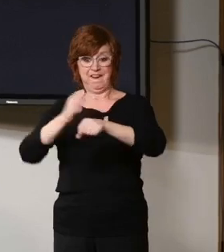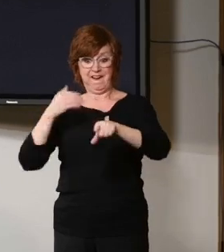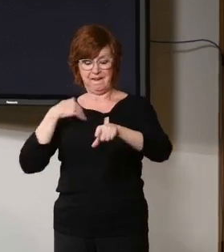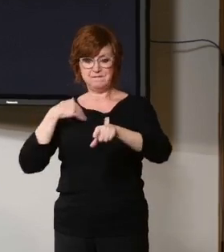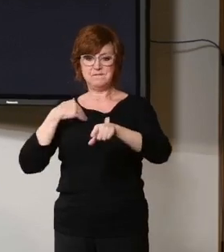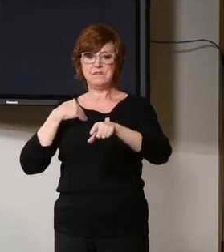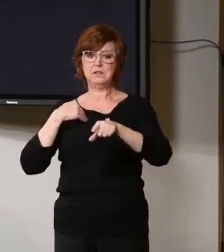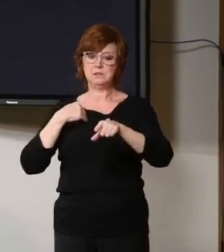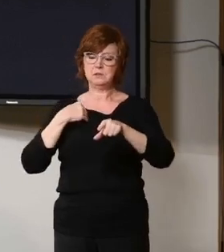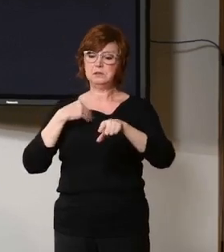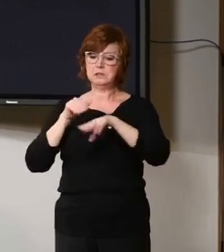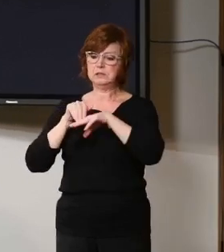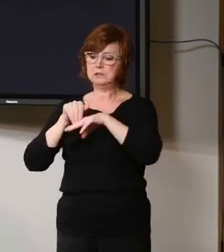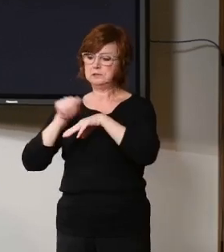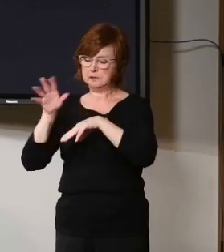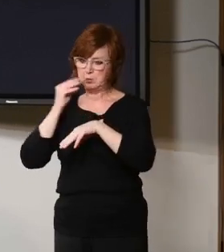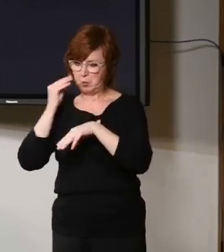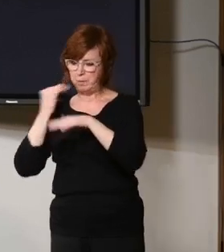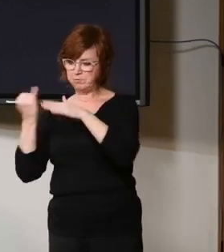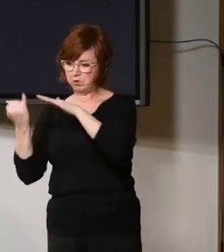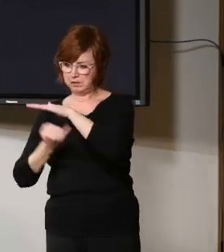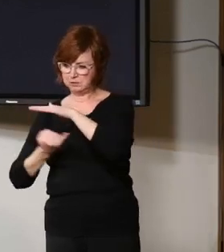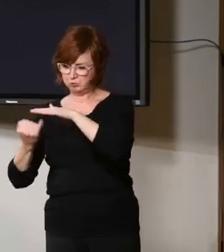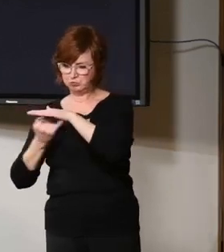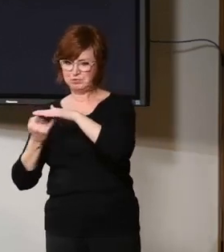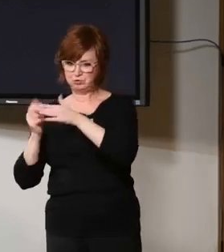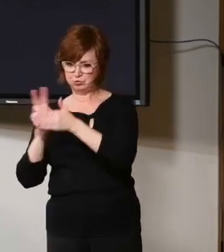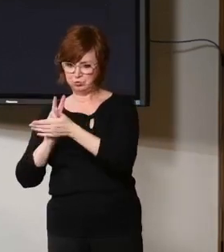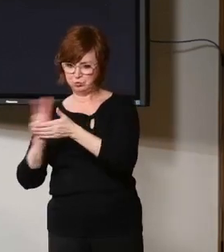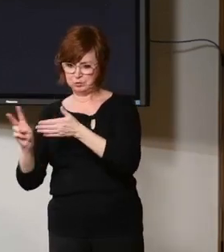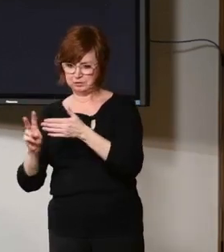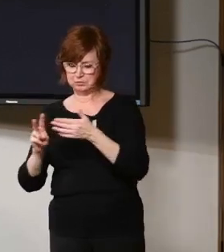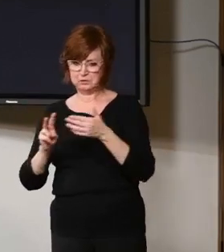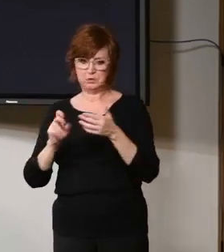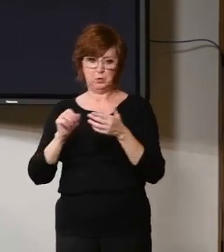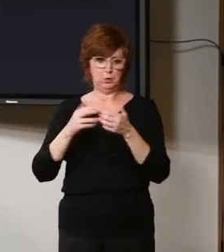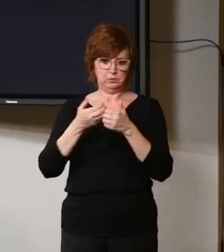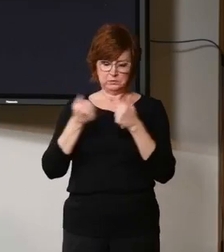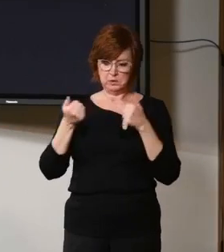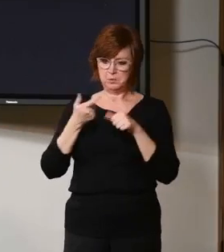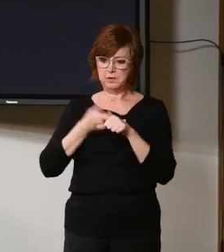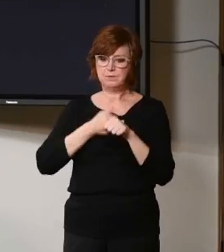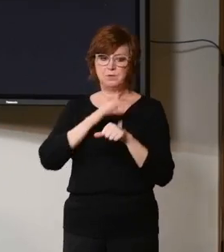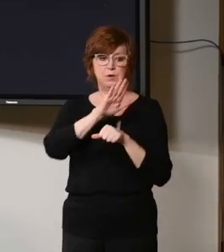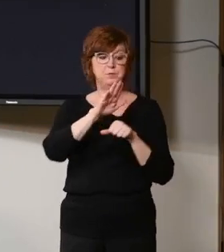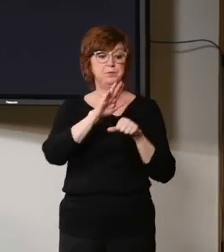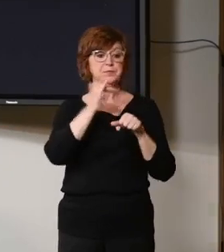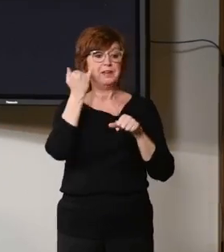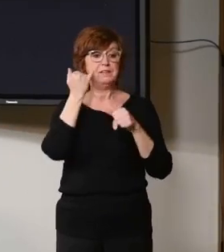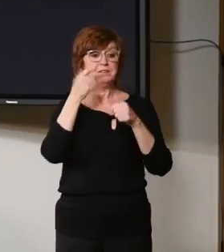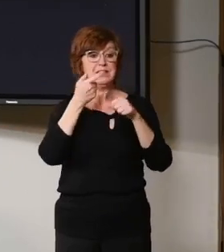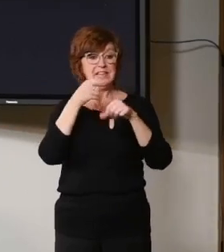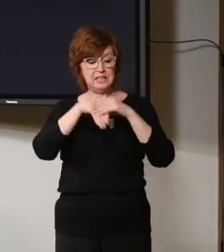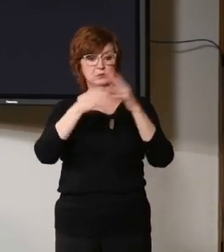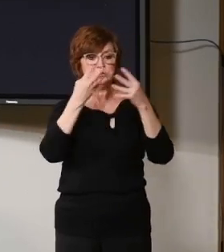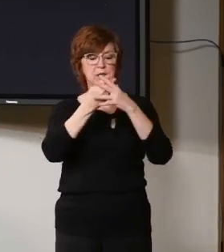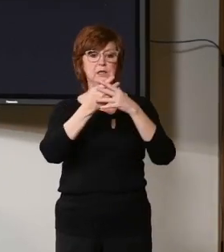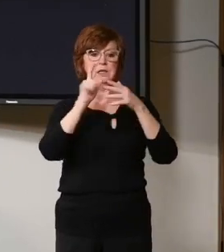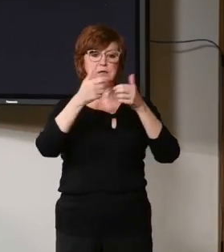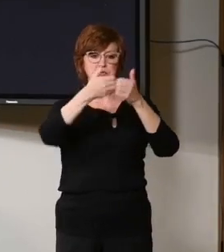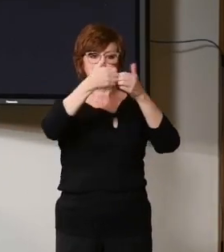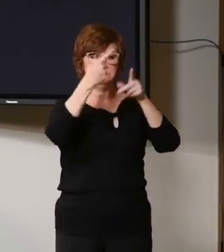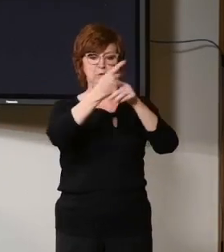isolated at home if they're staff, or they will be isolated safely within the facility. As we know, most people, whether staff